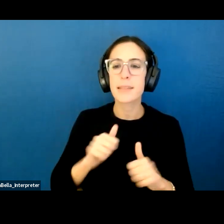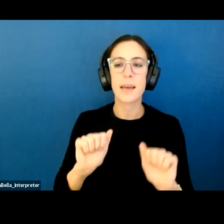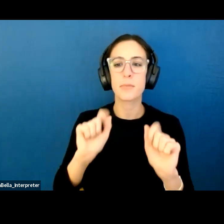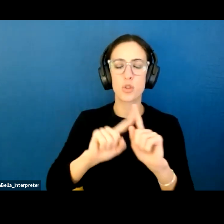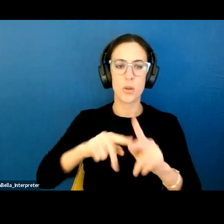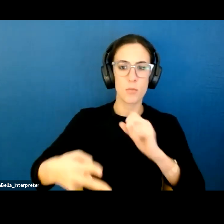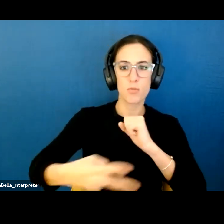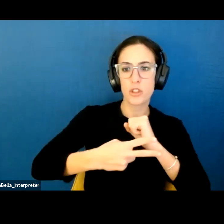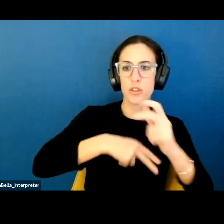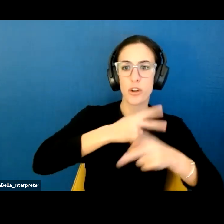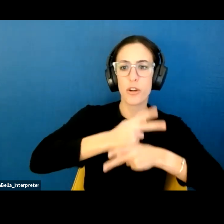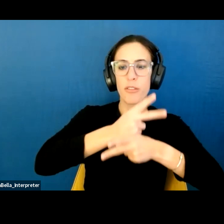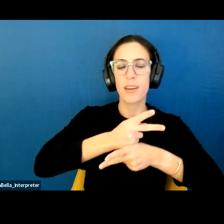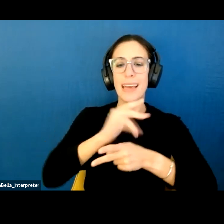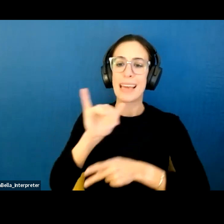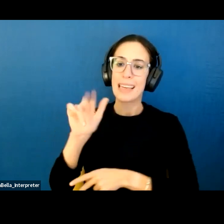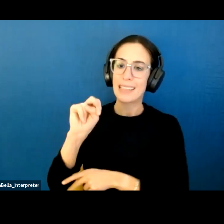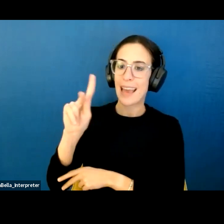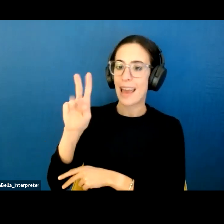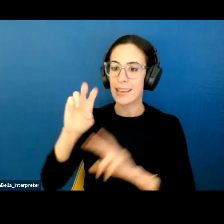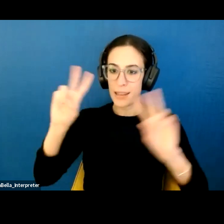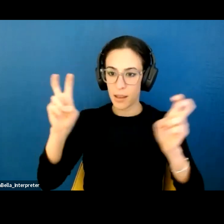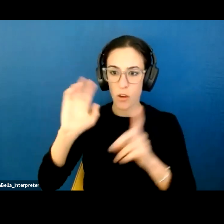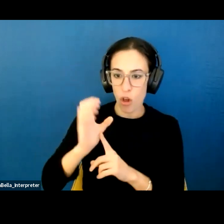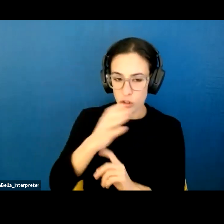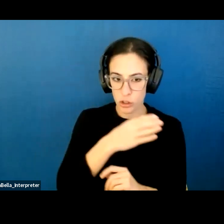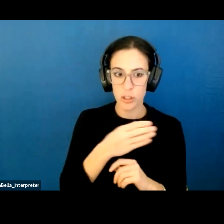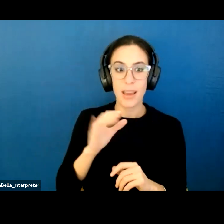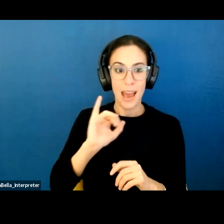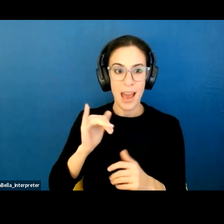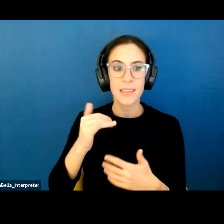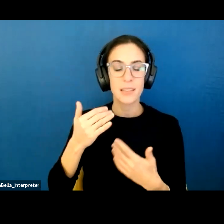landscapes as New England ages and climate change alters the environment.